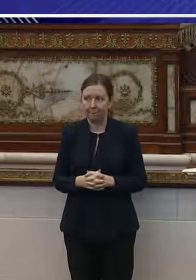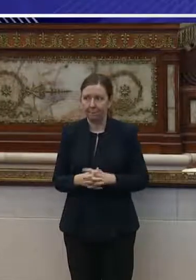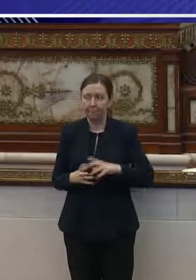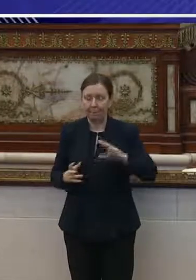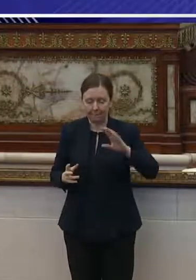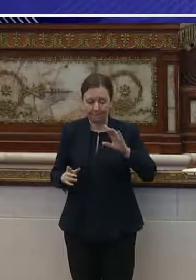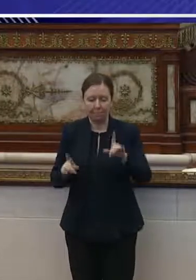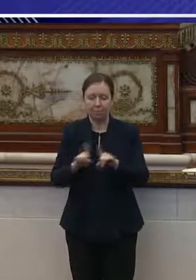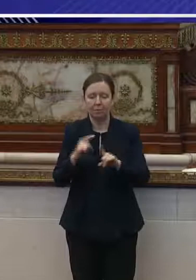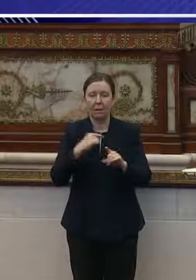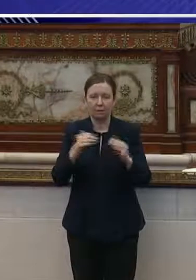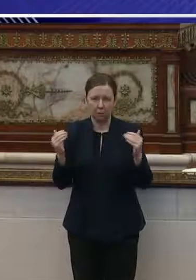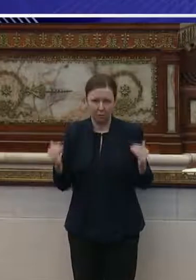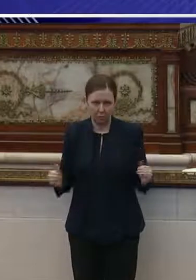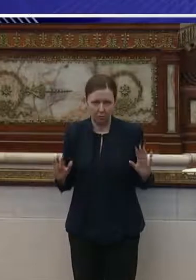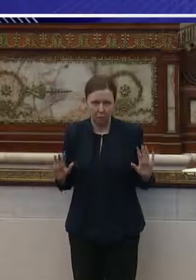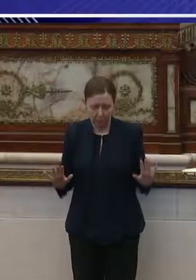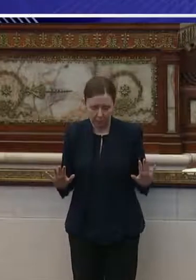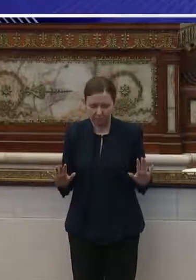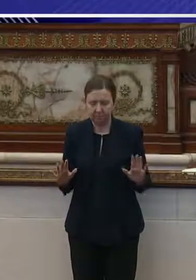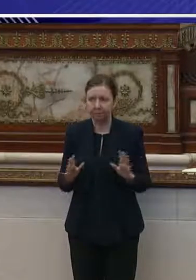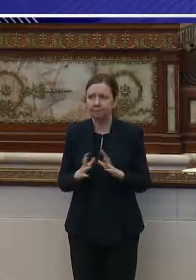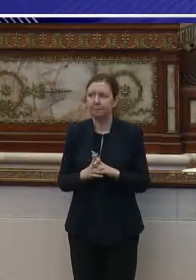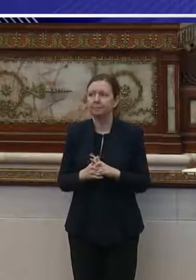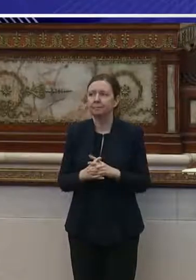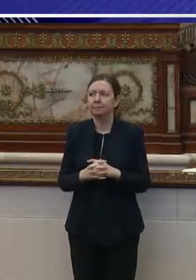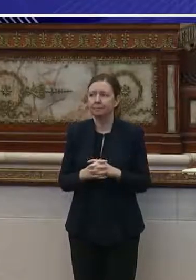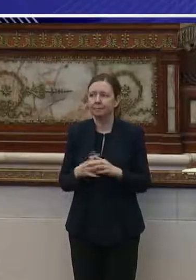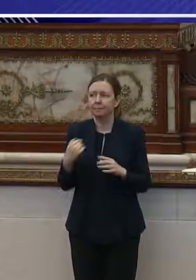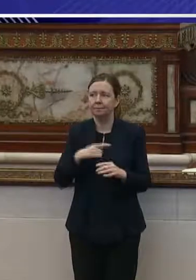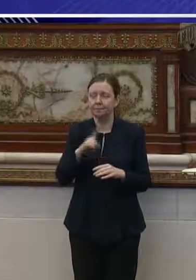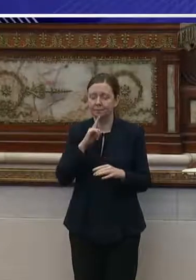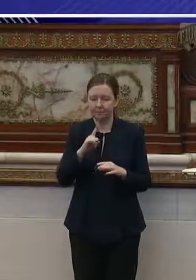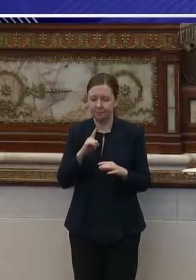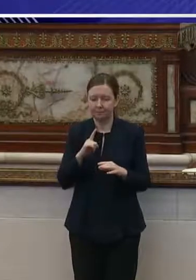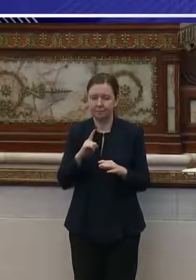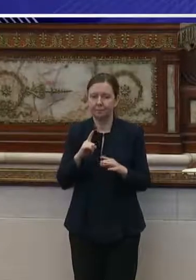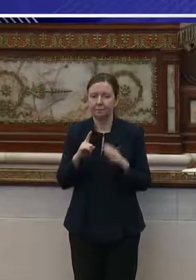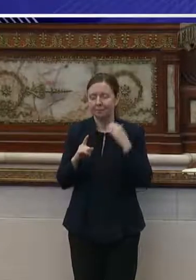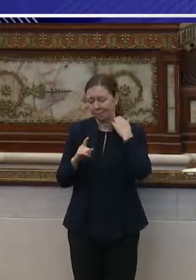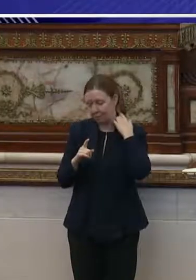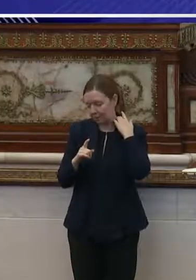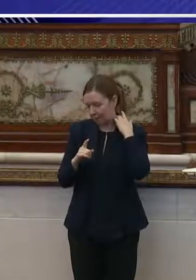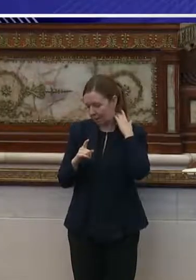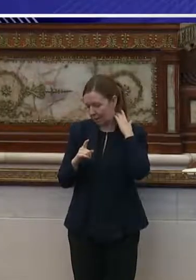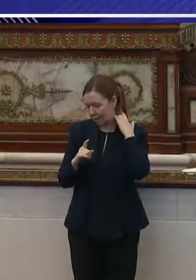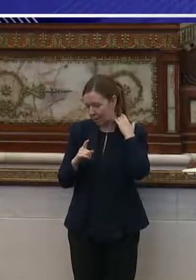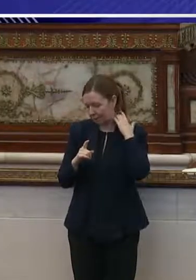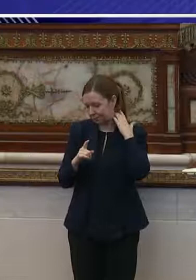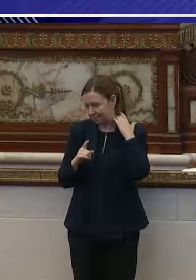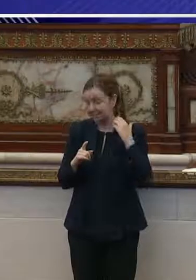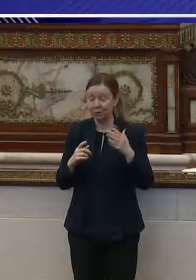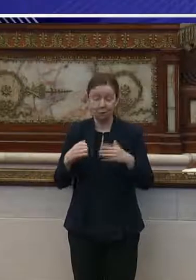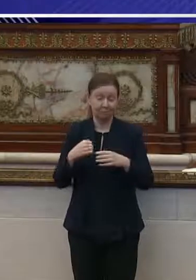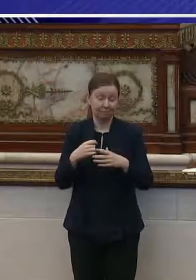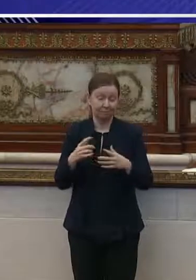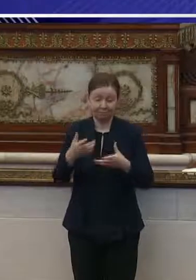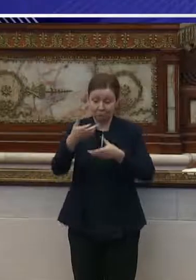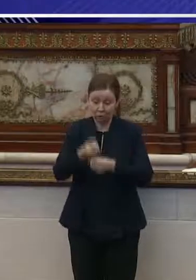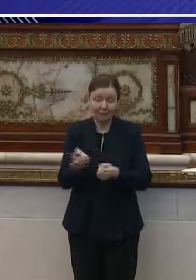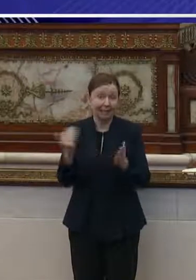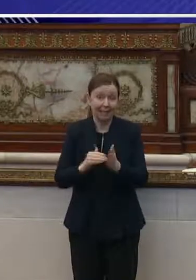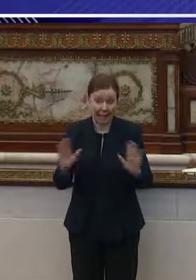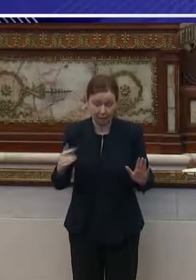we move forward, because again, we really, in order to generate public trust, we have